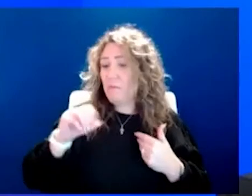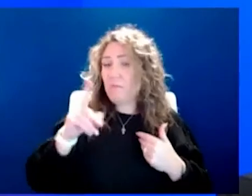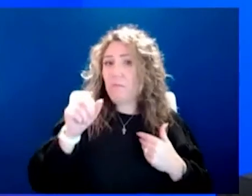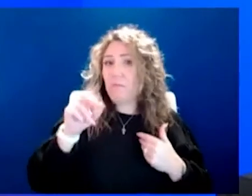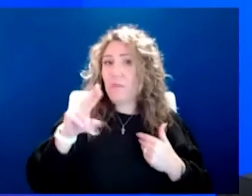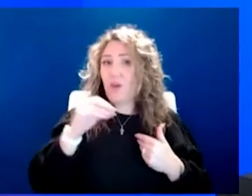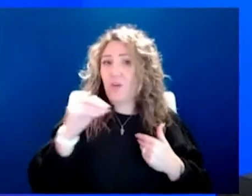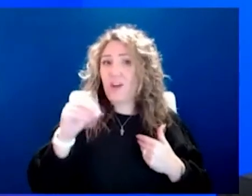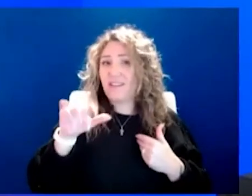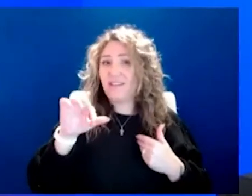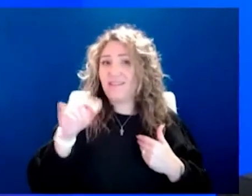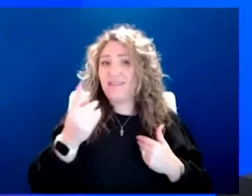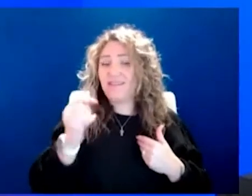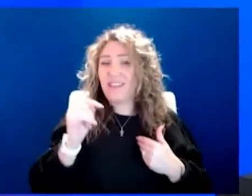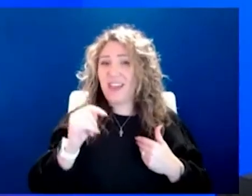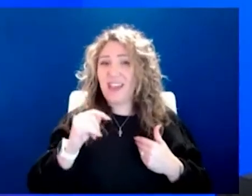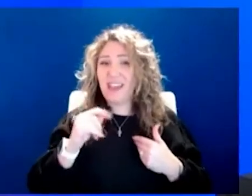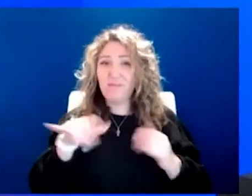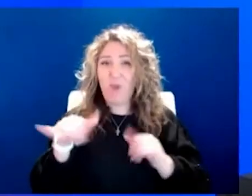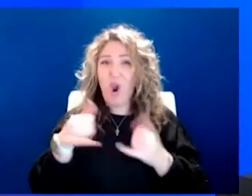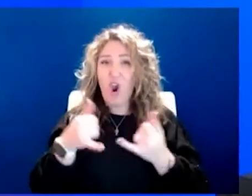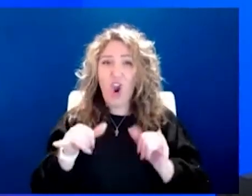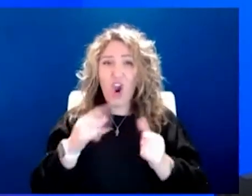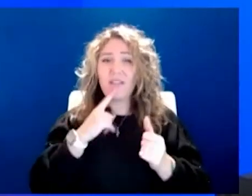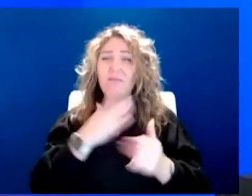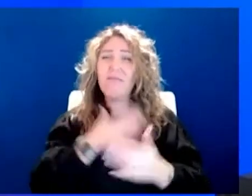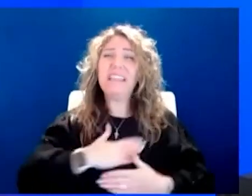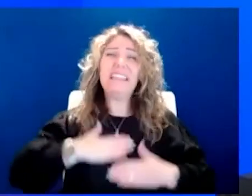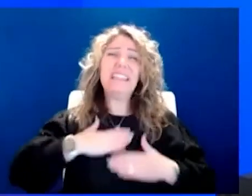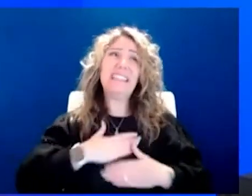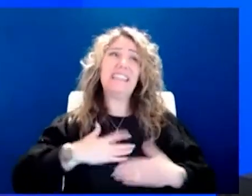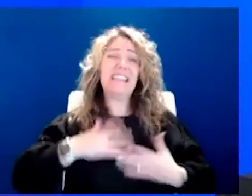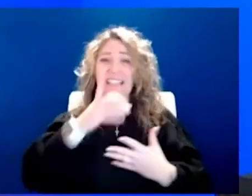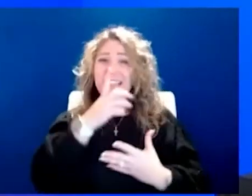it's just please don't let your guard down right now. If